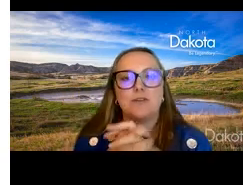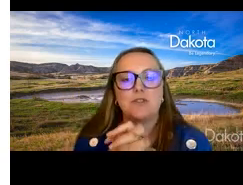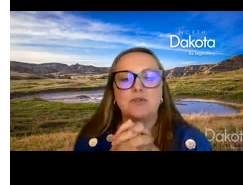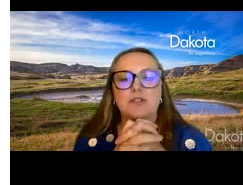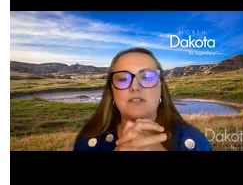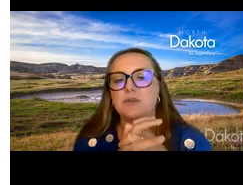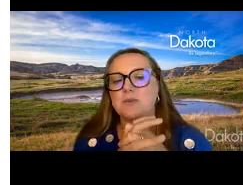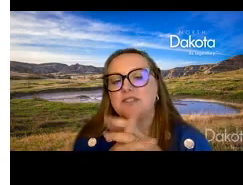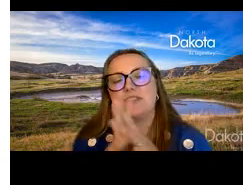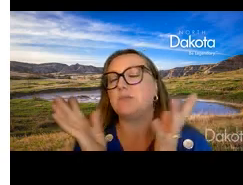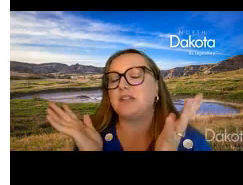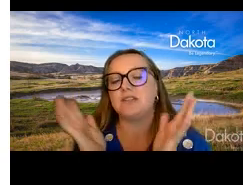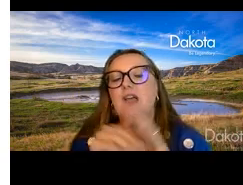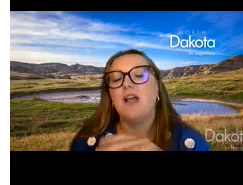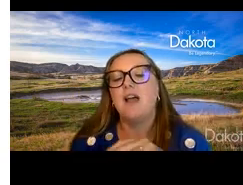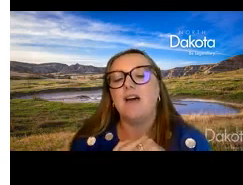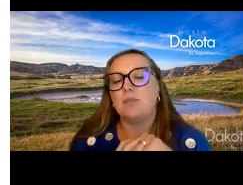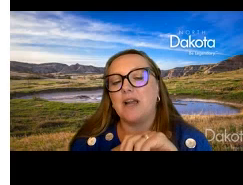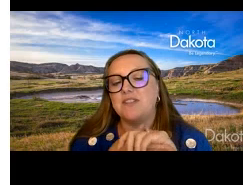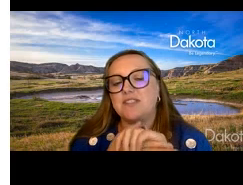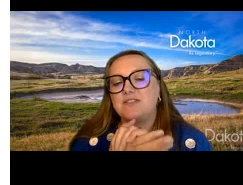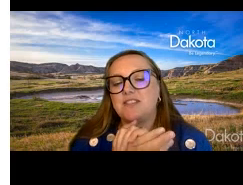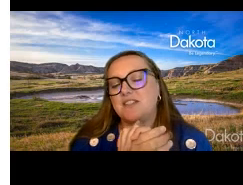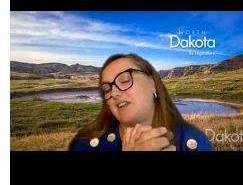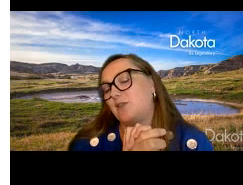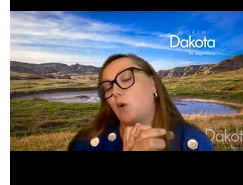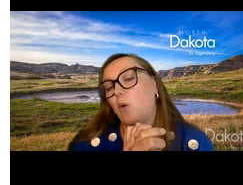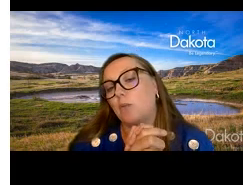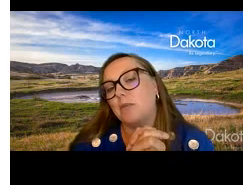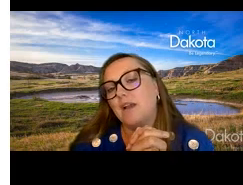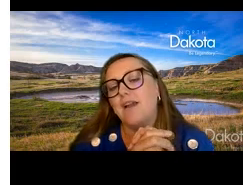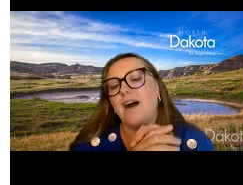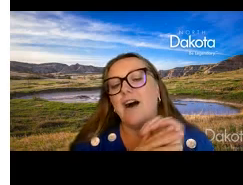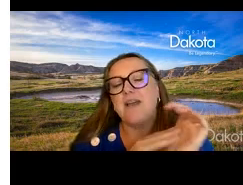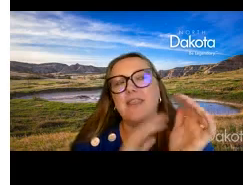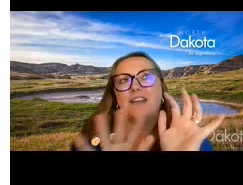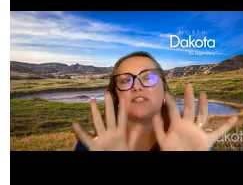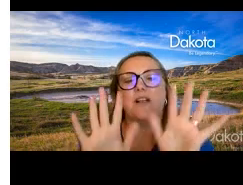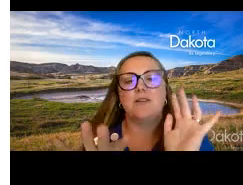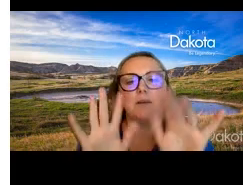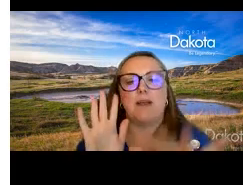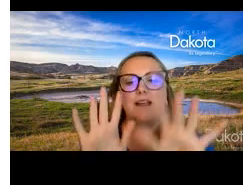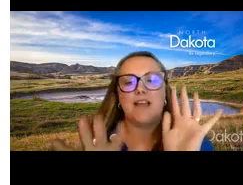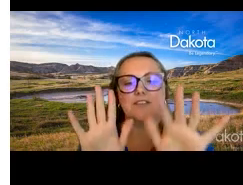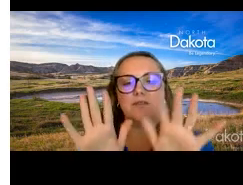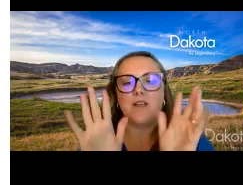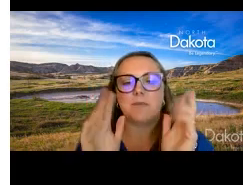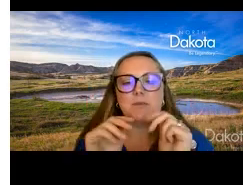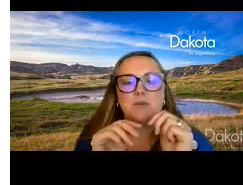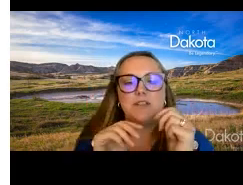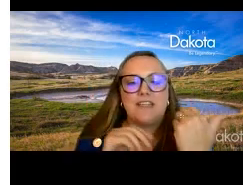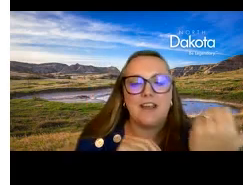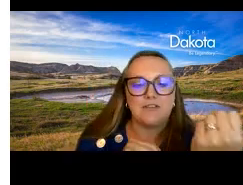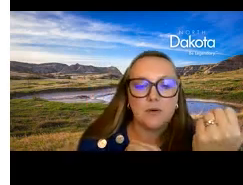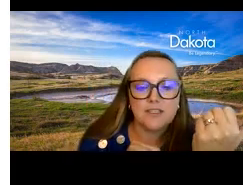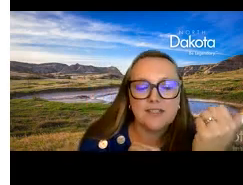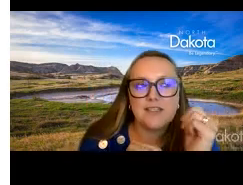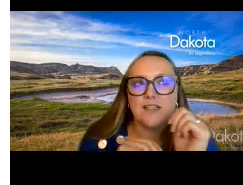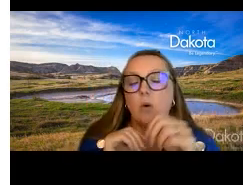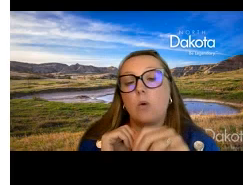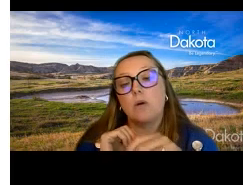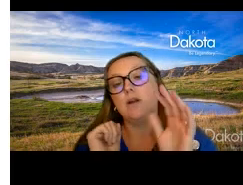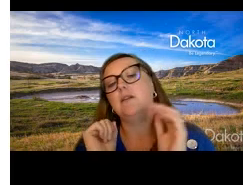the first 2 years, everyone says it's because of the privacy of testing at their home. And then it's followed up by kind of flip-flops between they can't